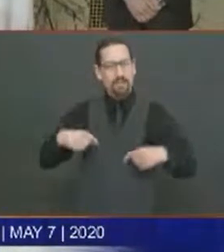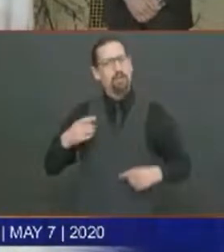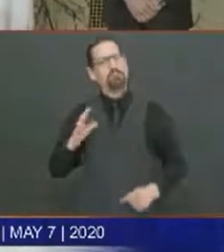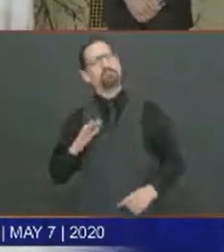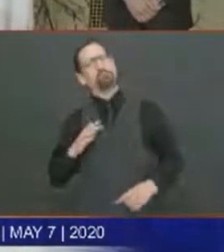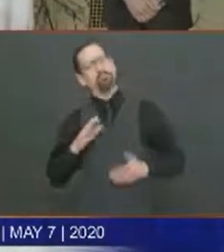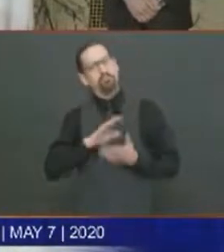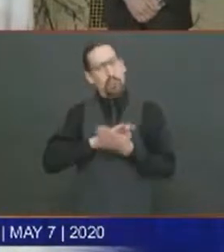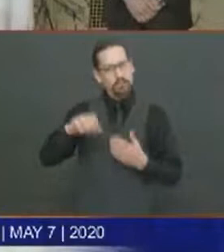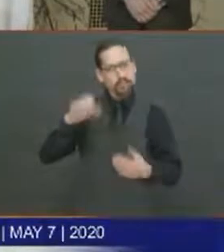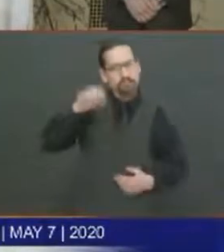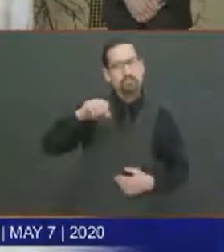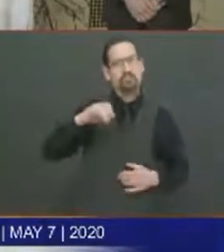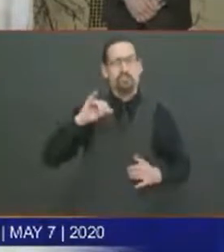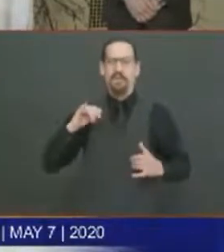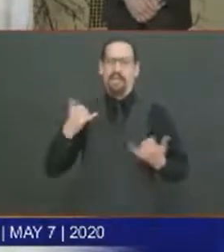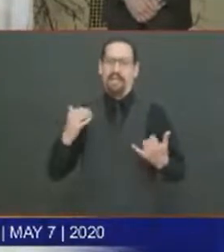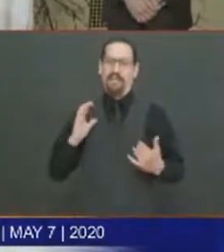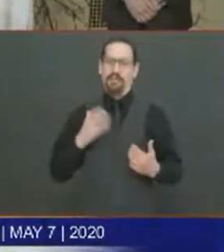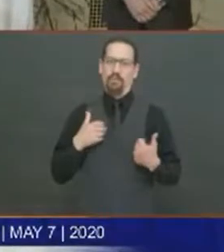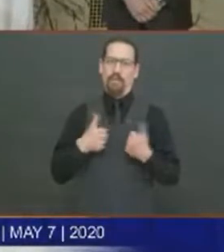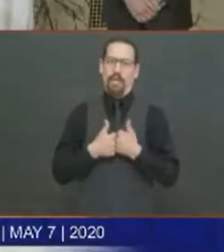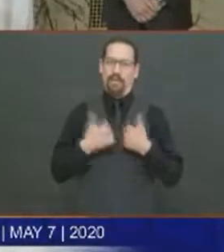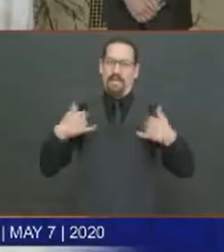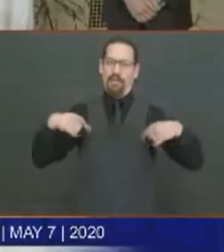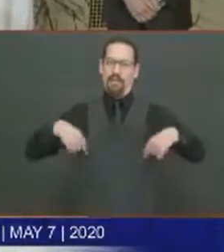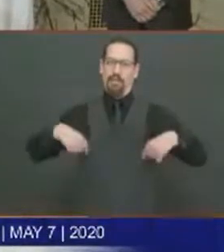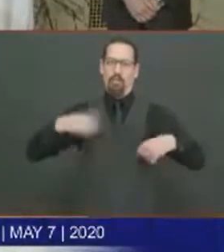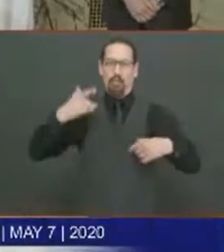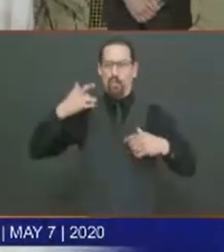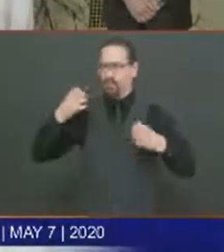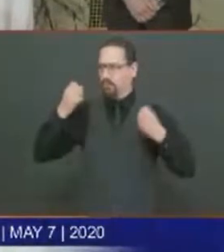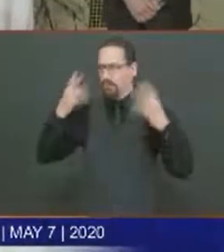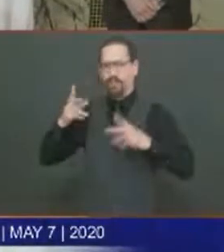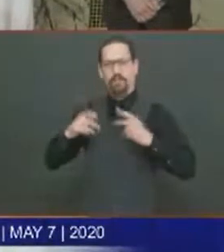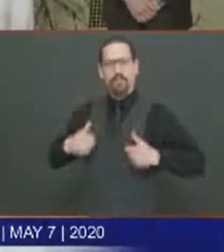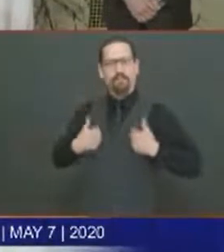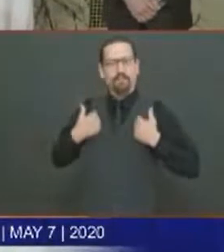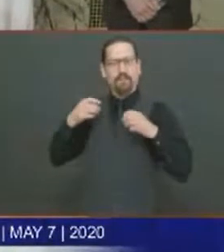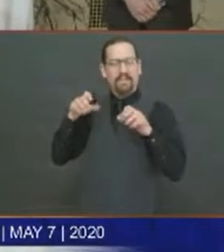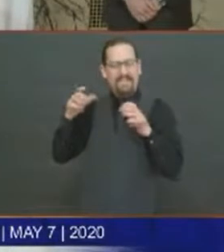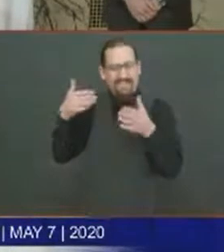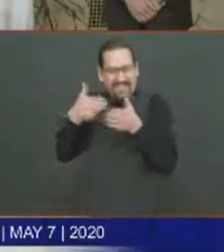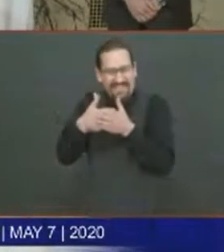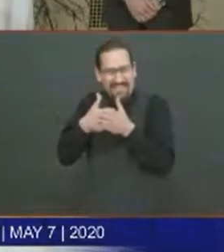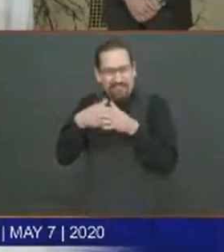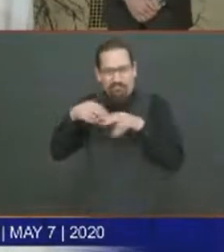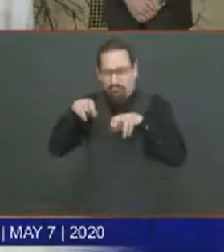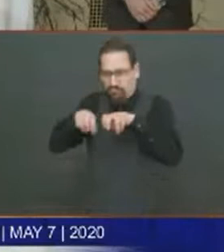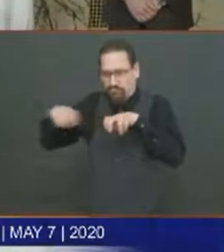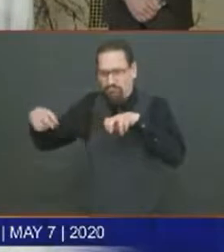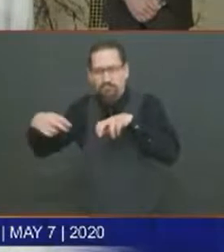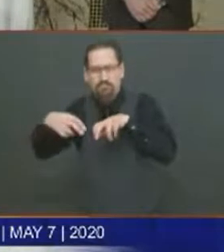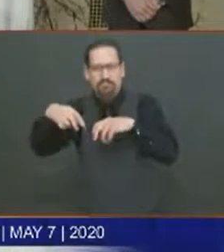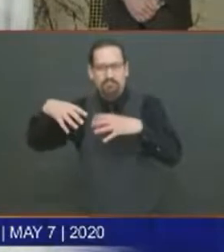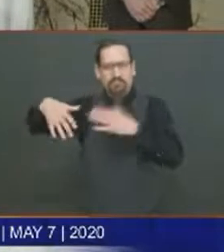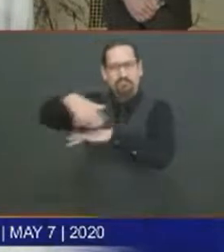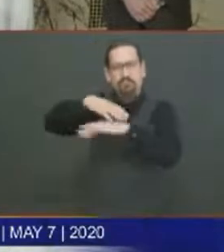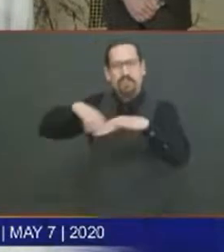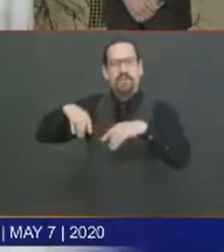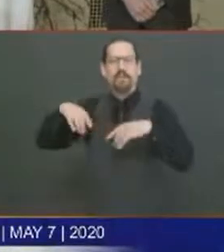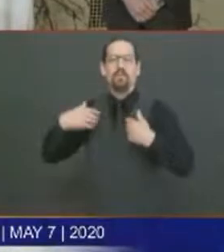congregate settings and more vulnerable populations in Rhode Island are similar to the challenges in other